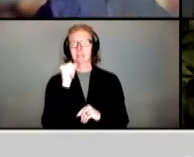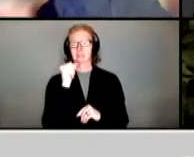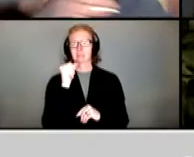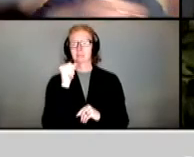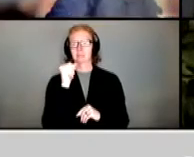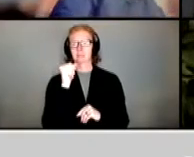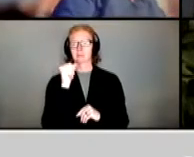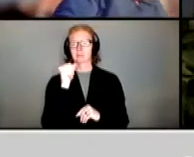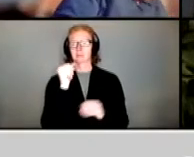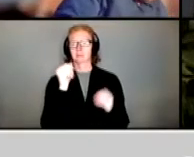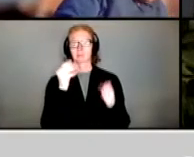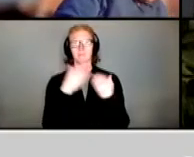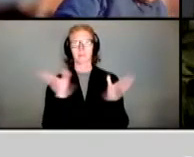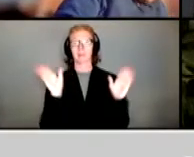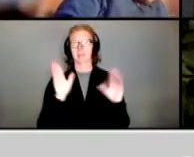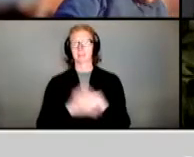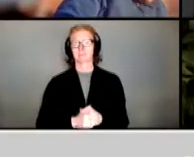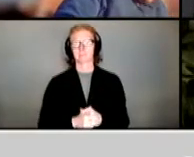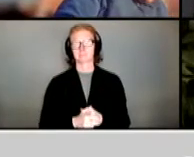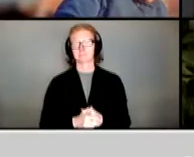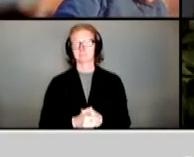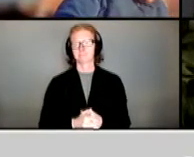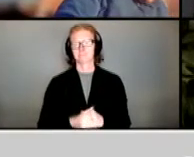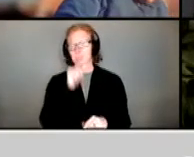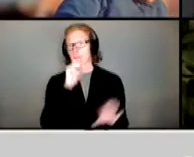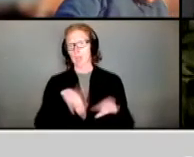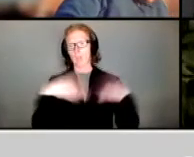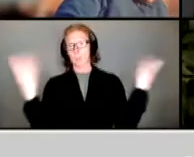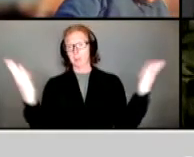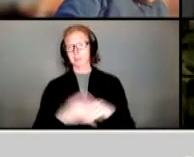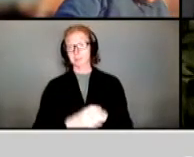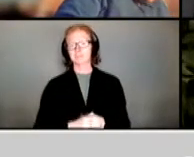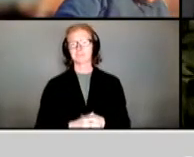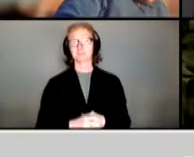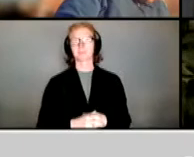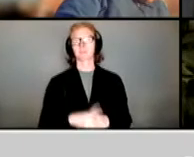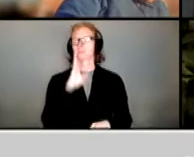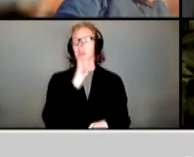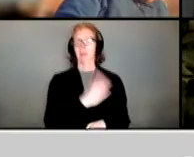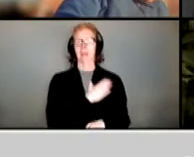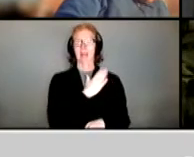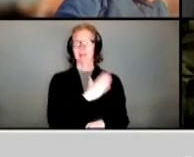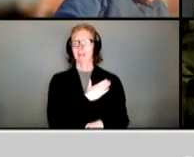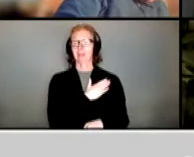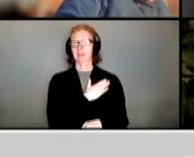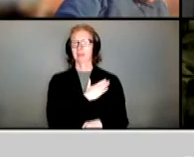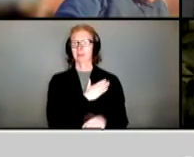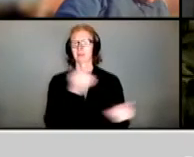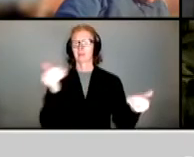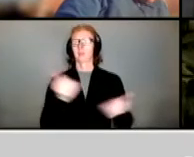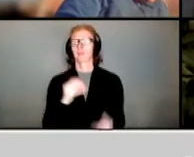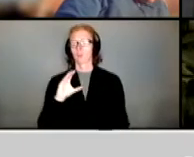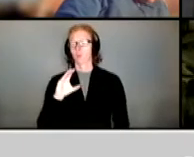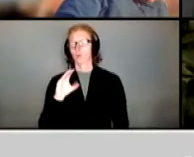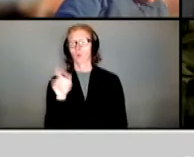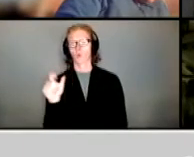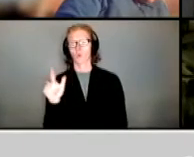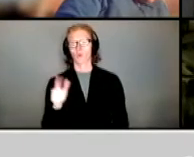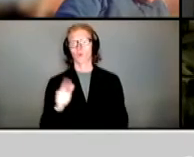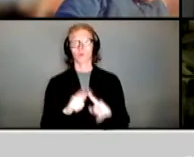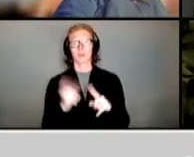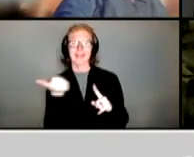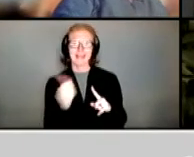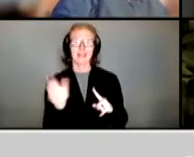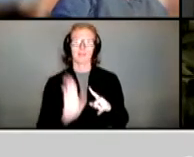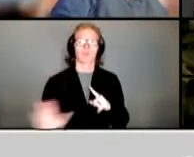they are not public meetings. I would be happy to invite COPL to any of your